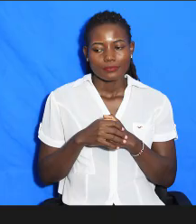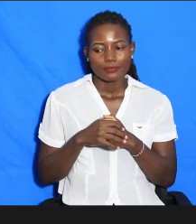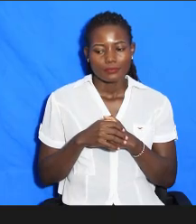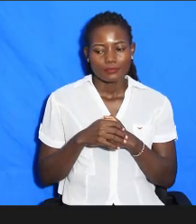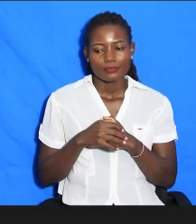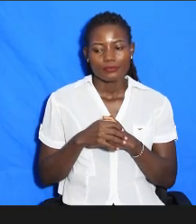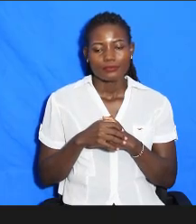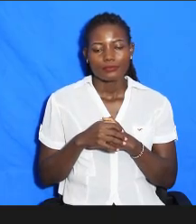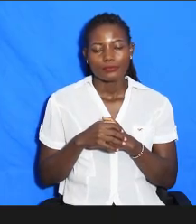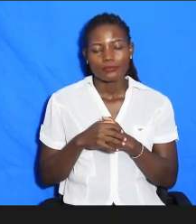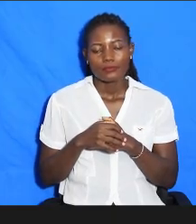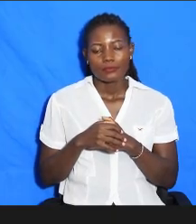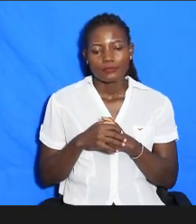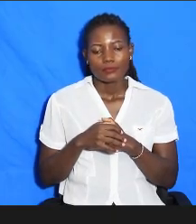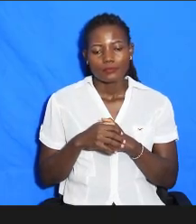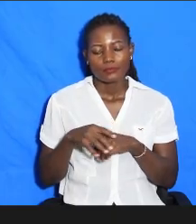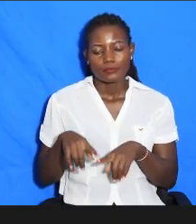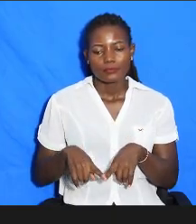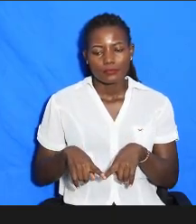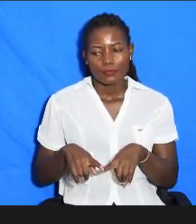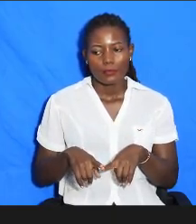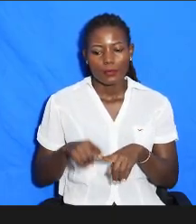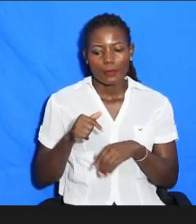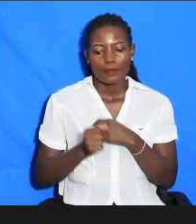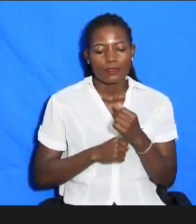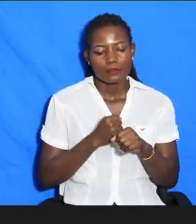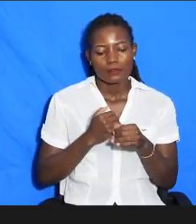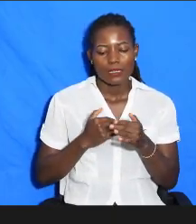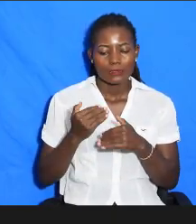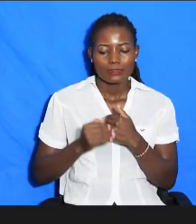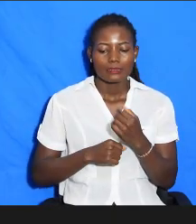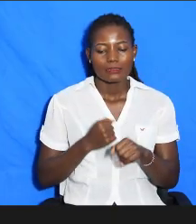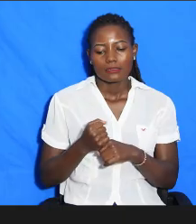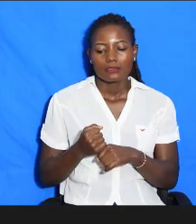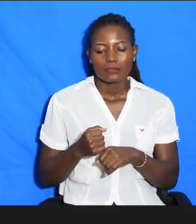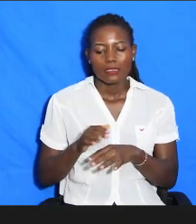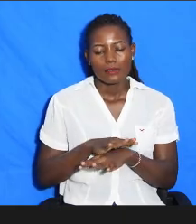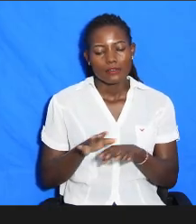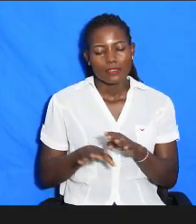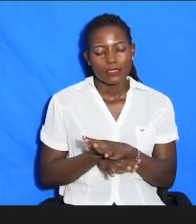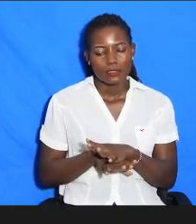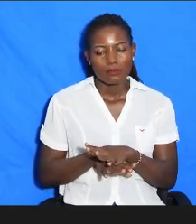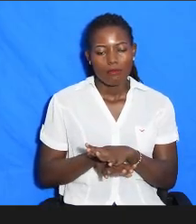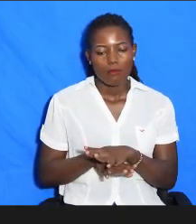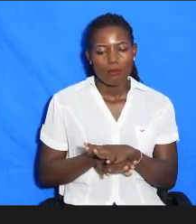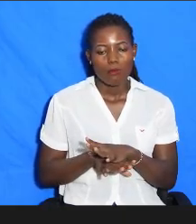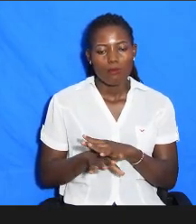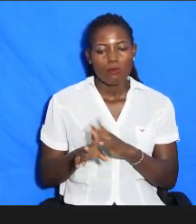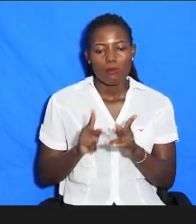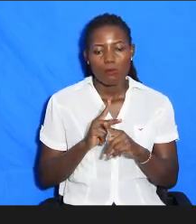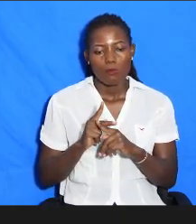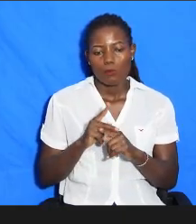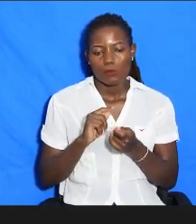the training that they bring, depends with this year, next year, and everything keeps everything keeps changing.